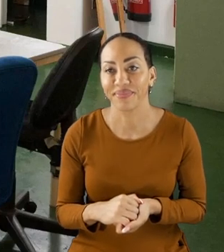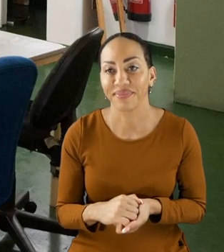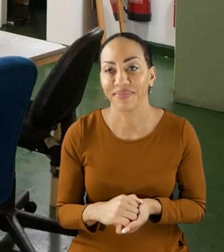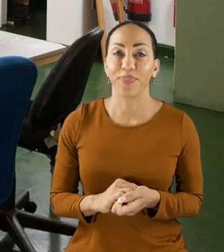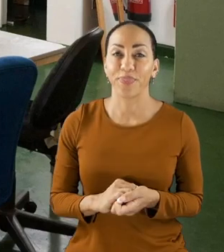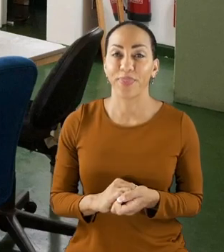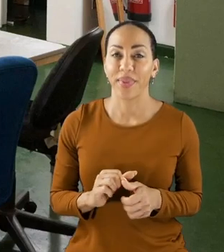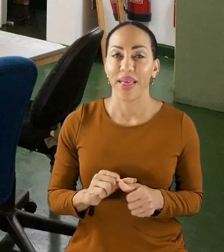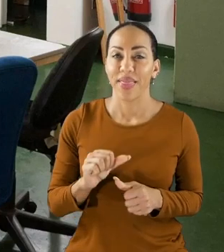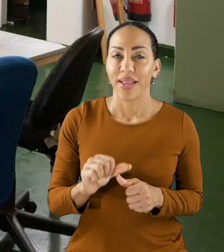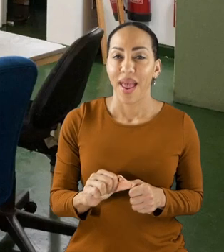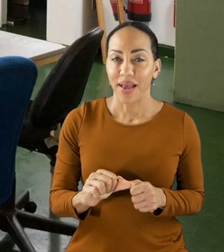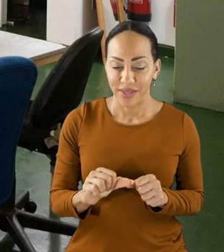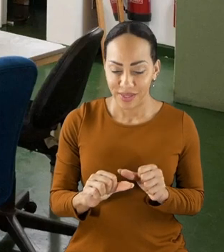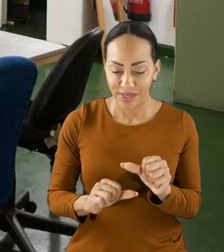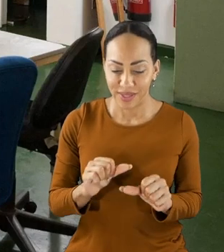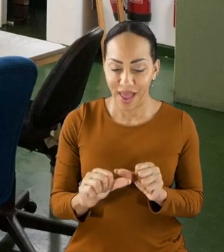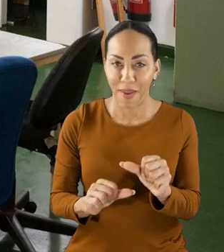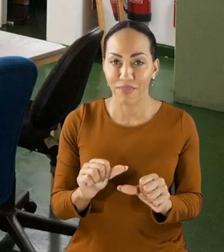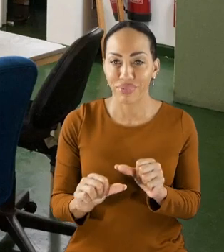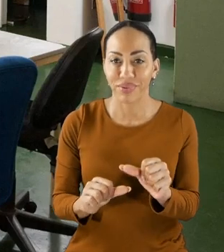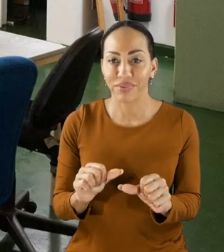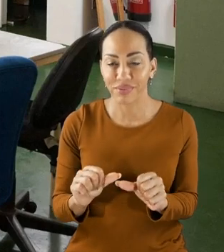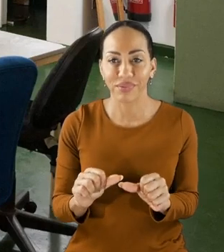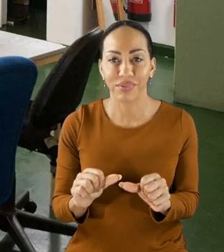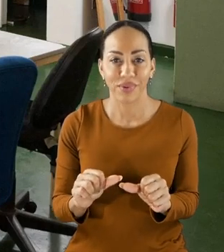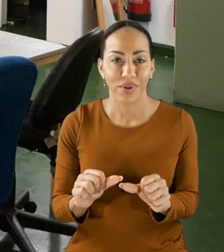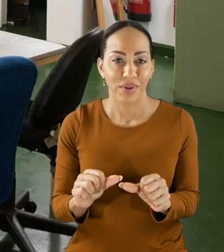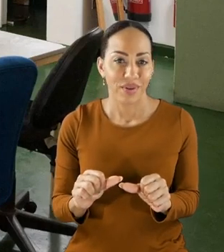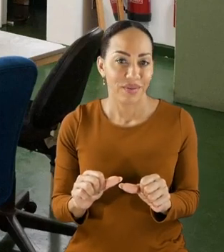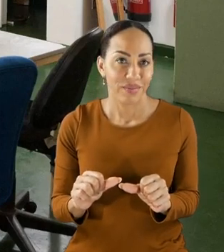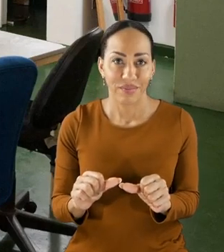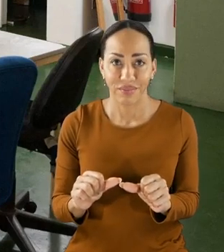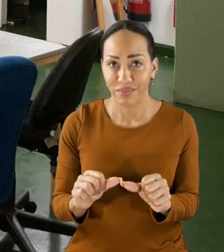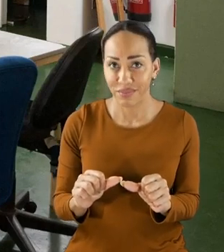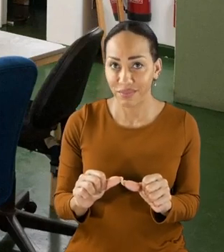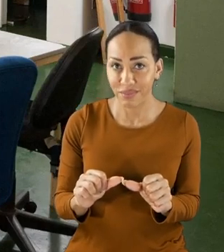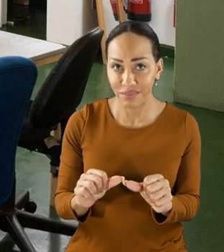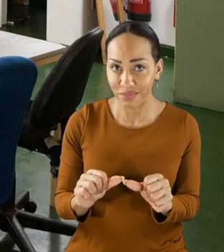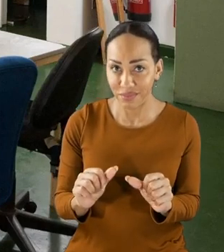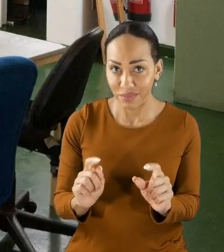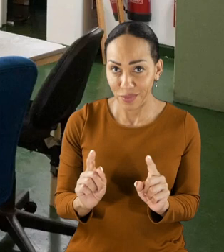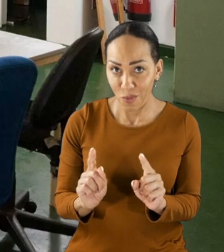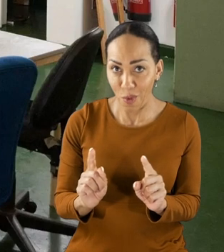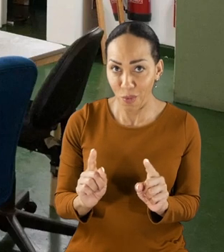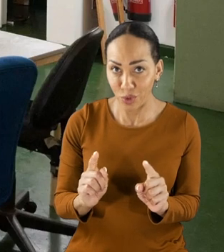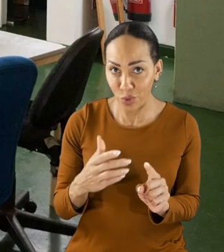I think that the next steps, we really just need to get a sense of what sort of things you